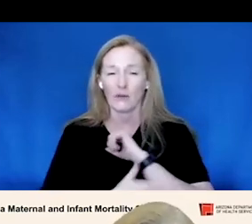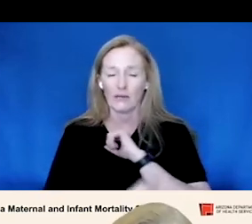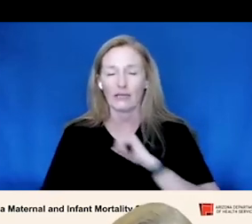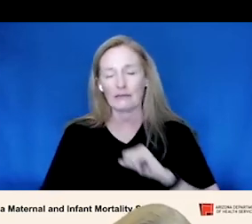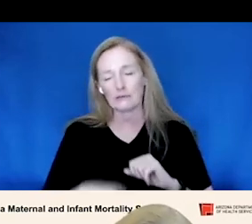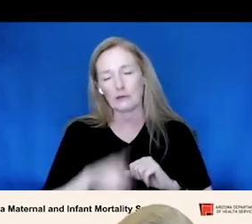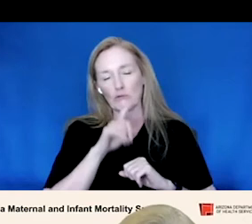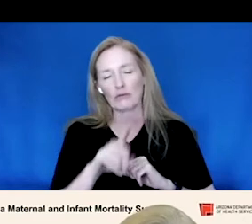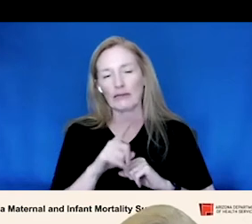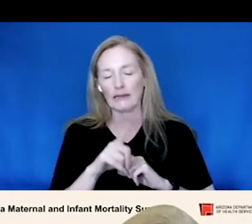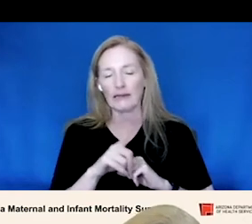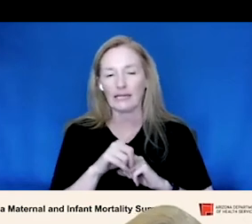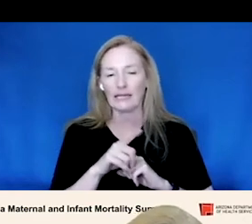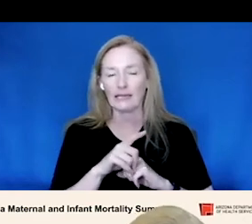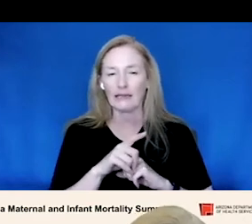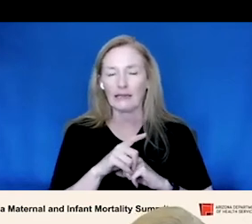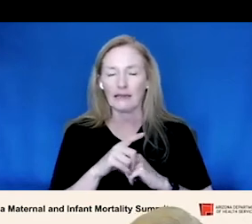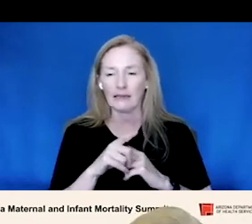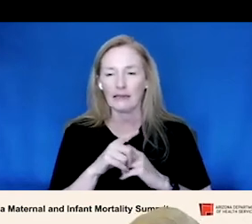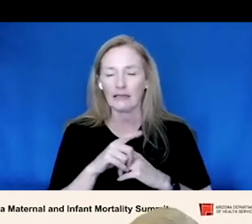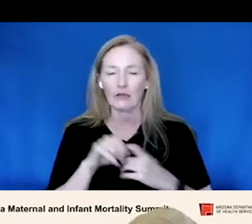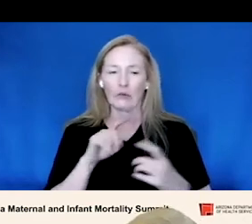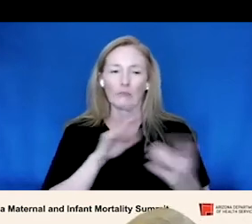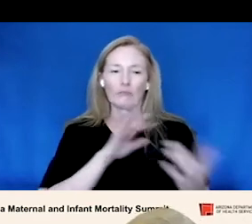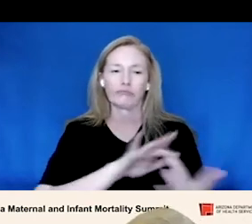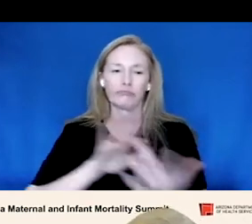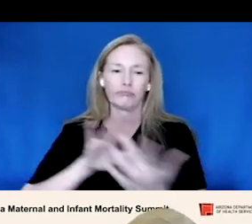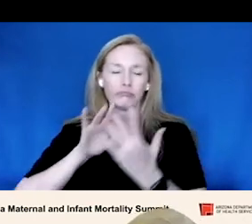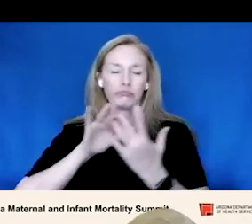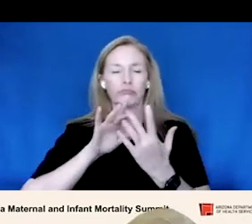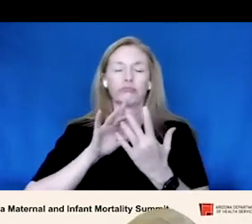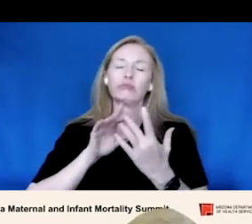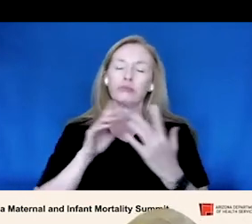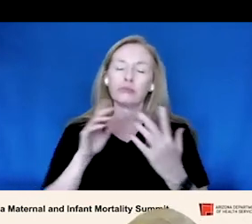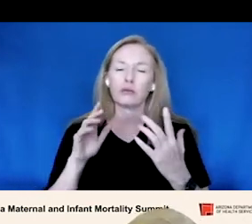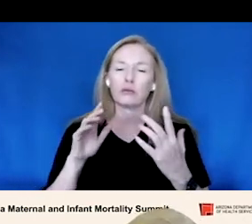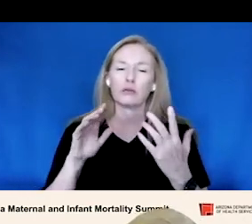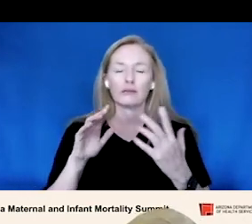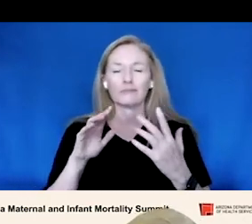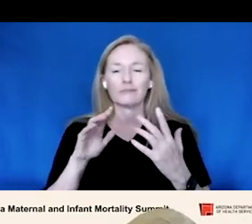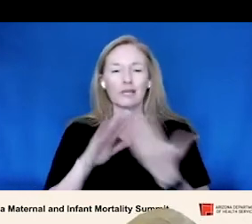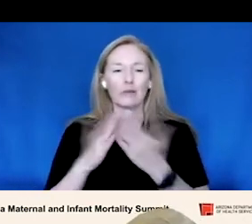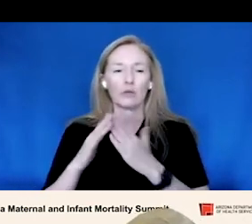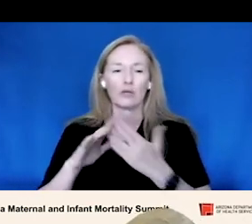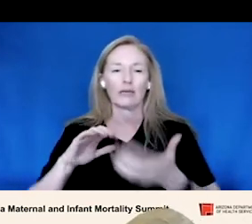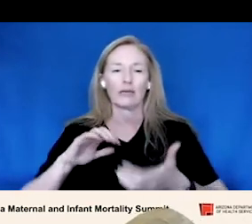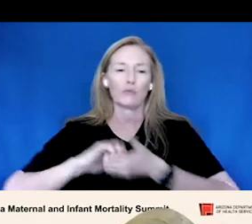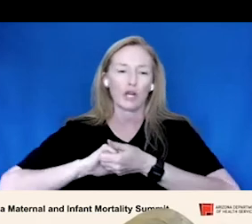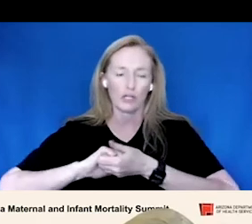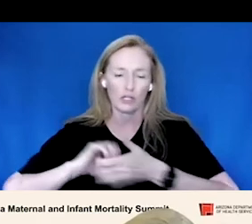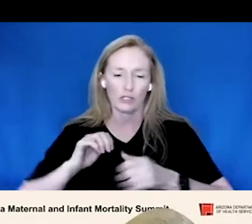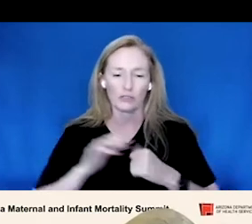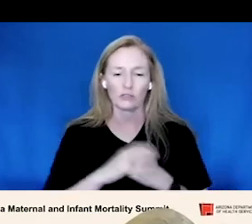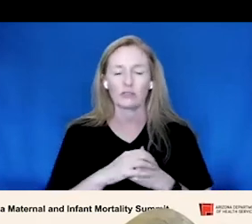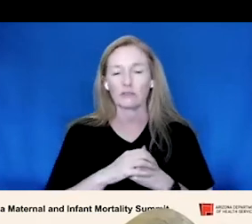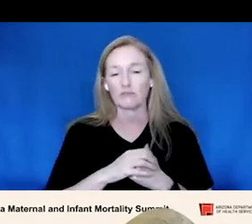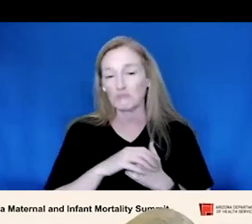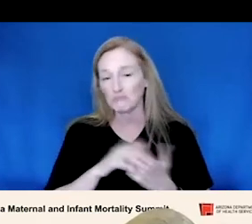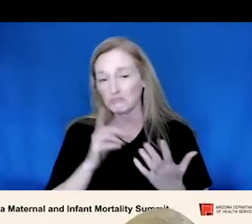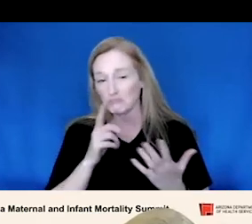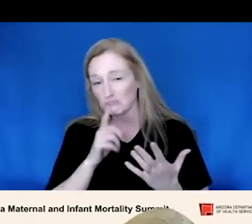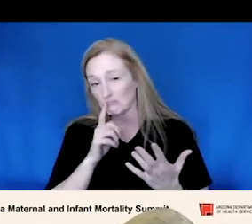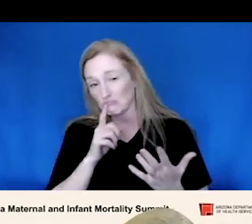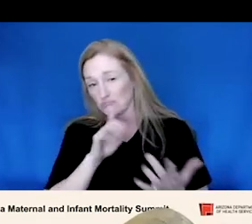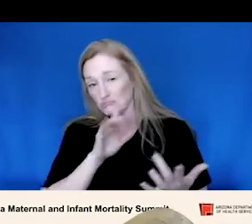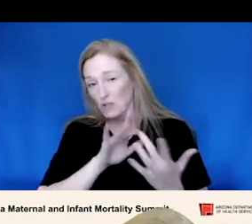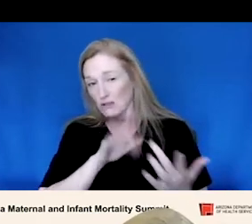key partners. So, you know, reach out to your medical examiner's office and just, you know, find out your local